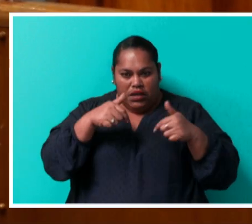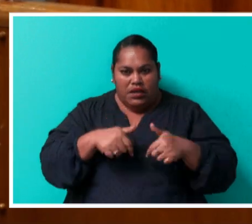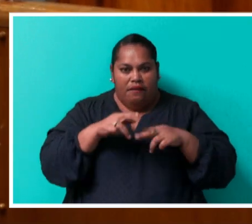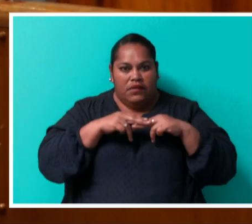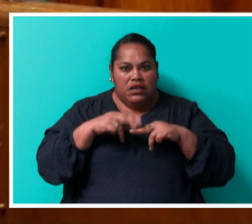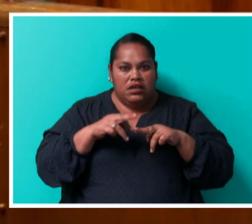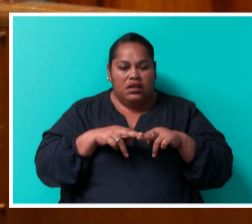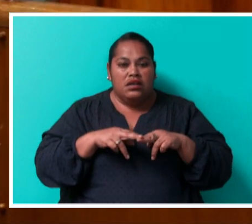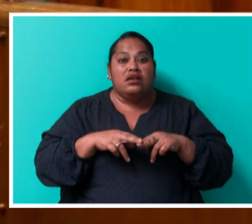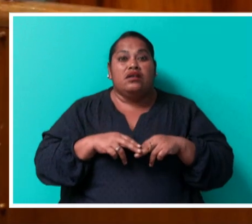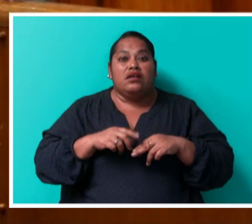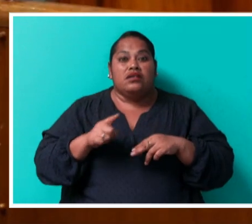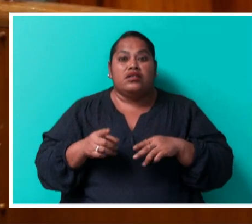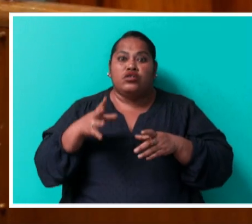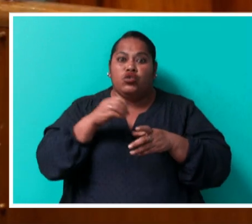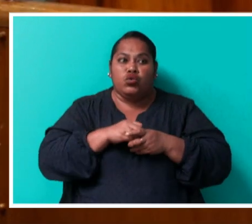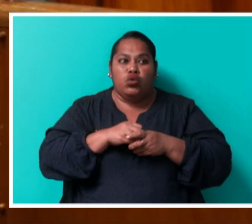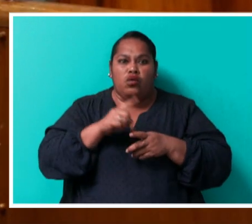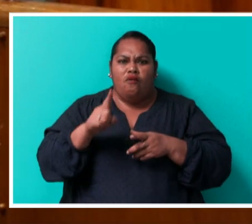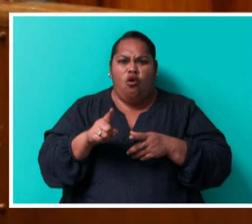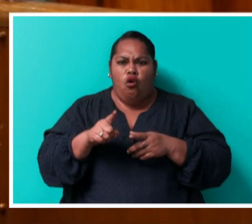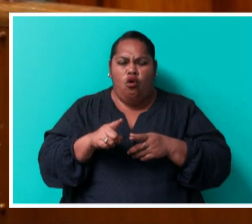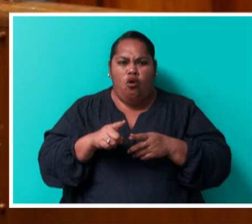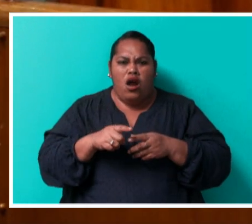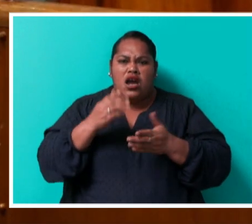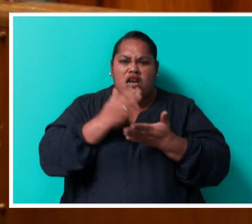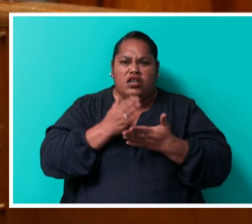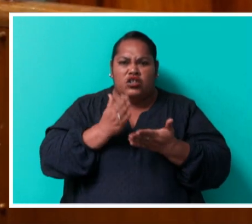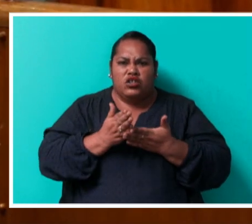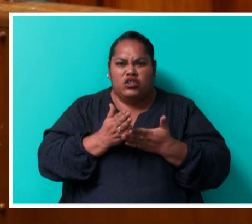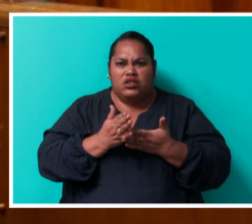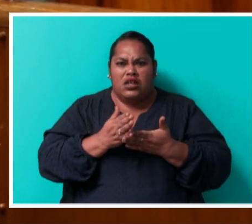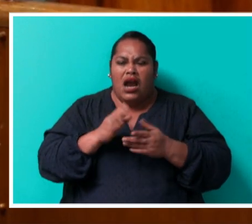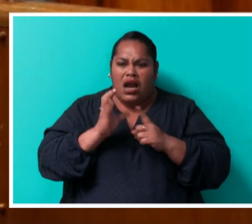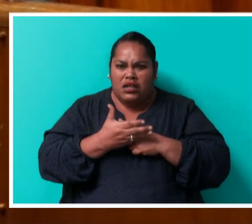These would include strengthening farmer cooperatives for shared resources and